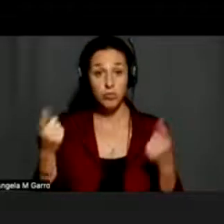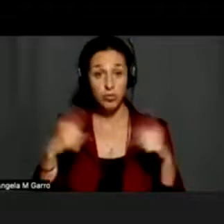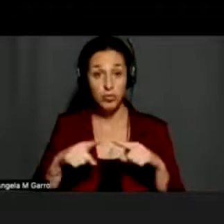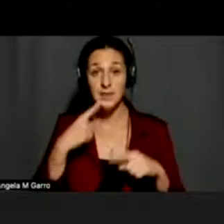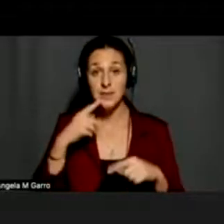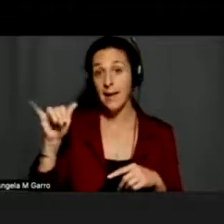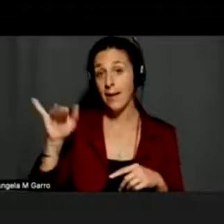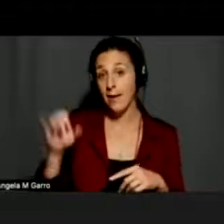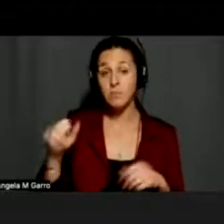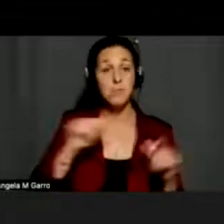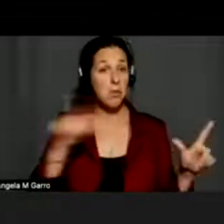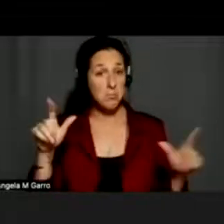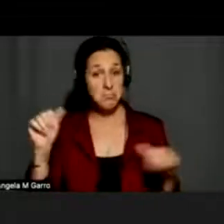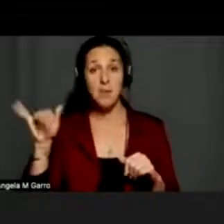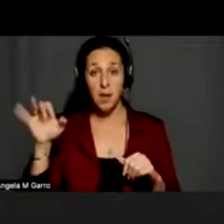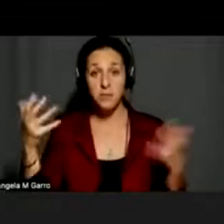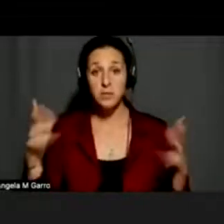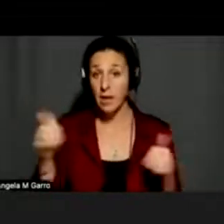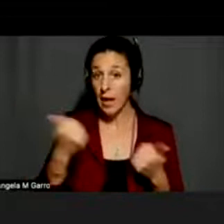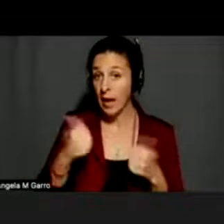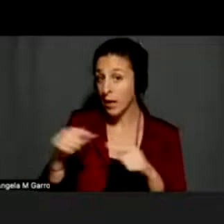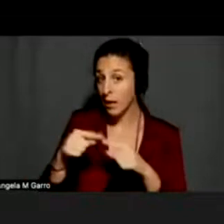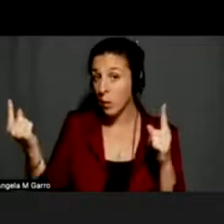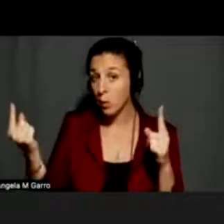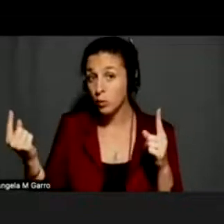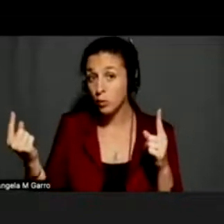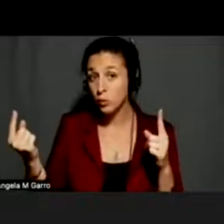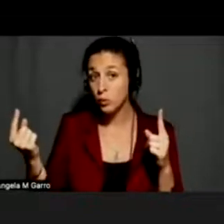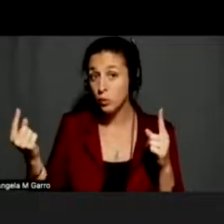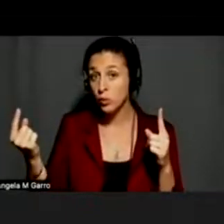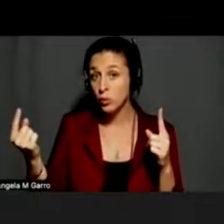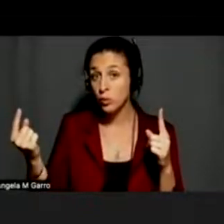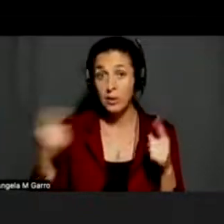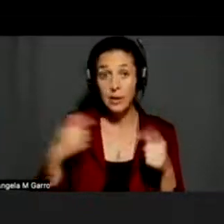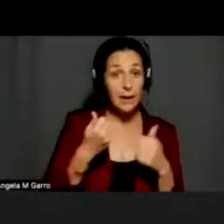Aye. Any opposed? Any abstentions?